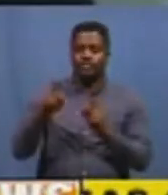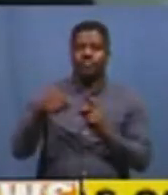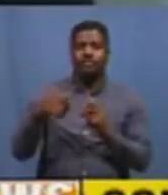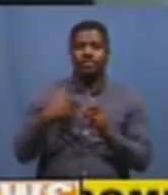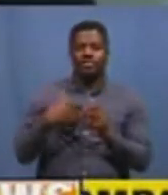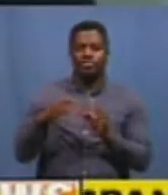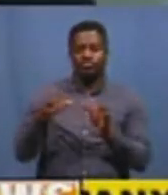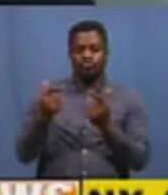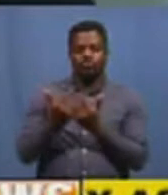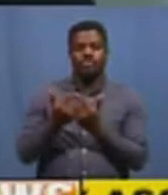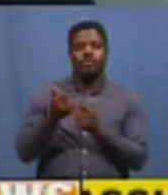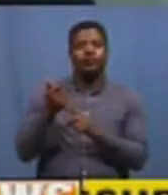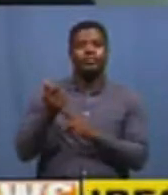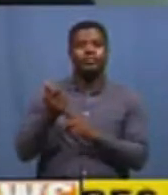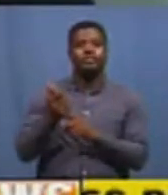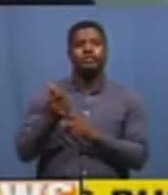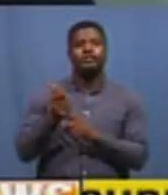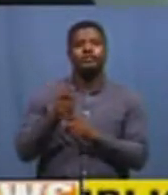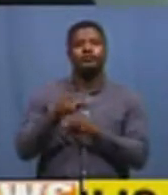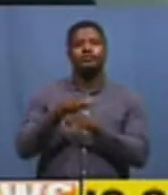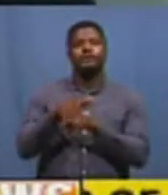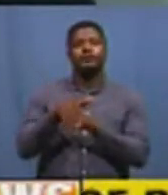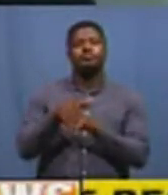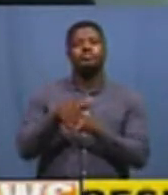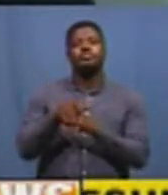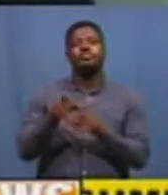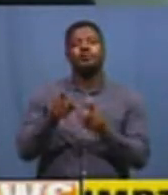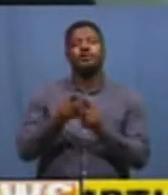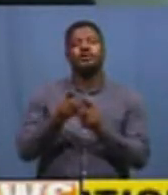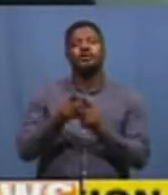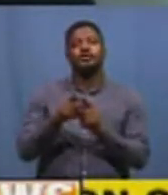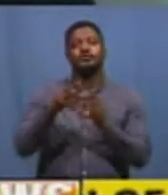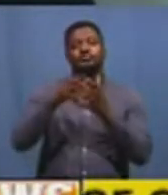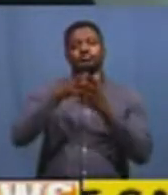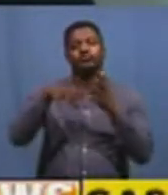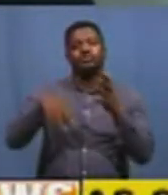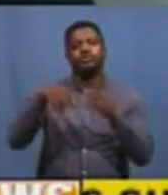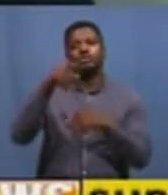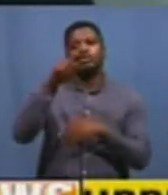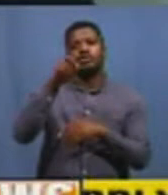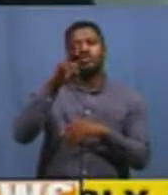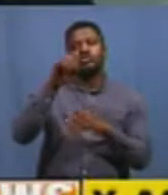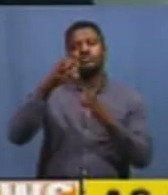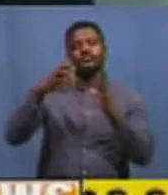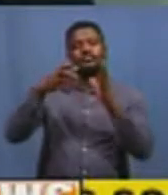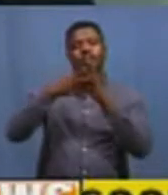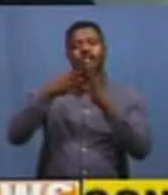that. I see it more as a syndicate where they are pulling the transformers and